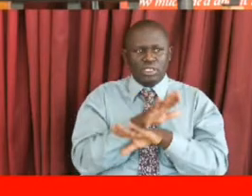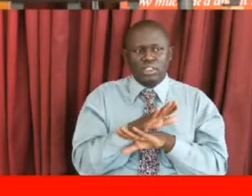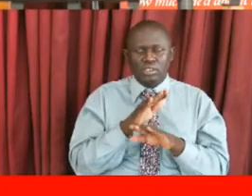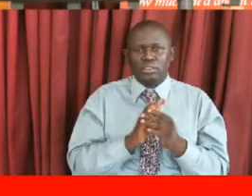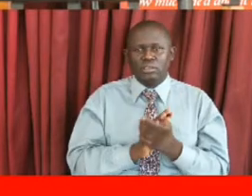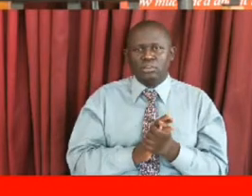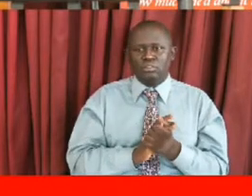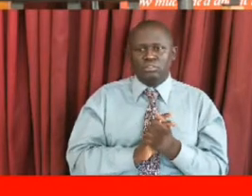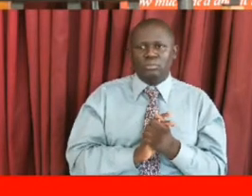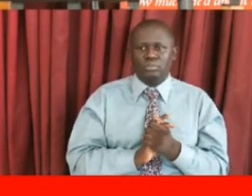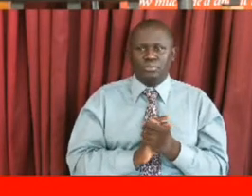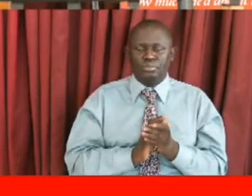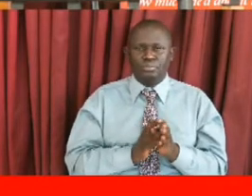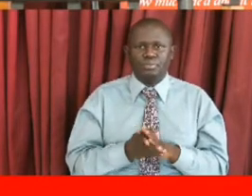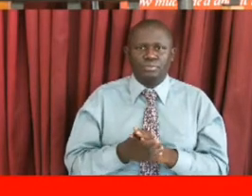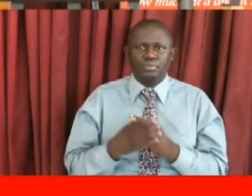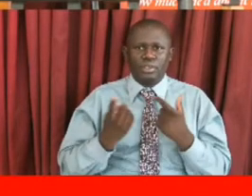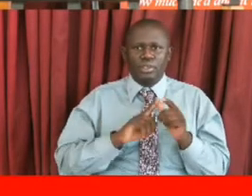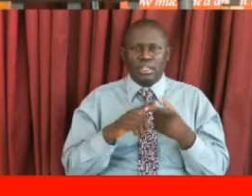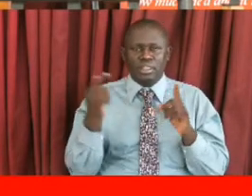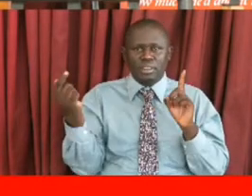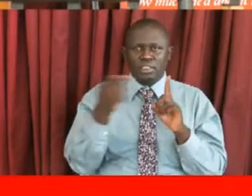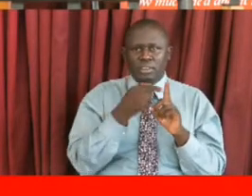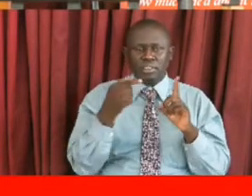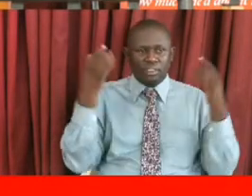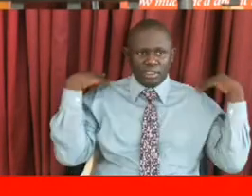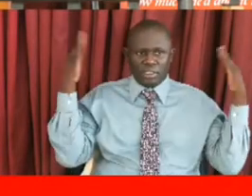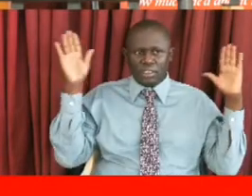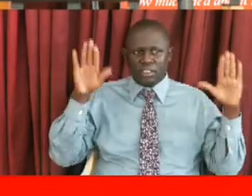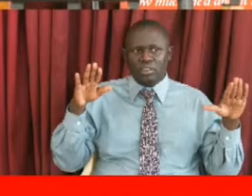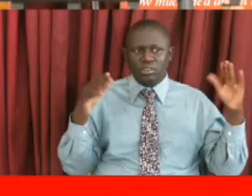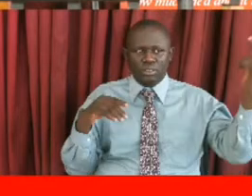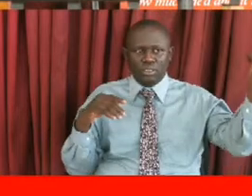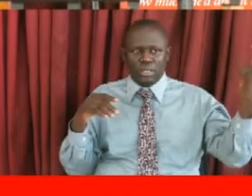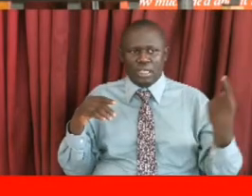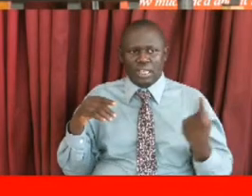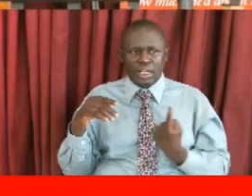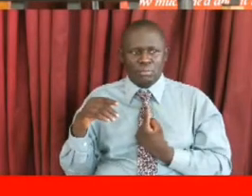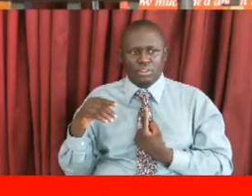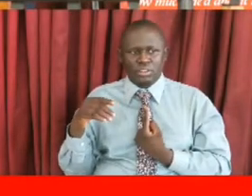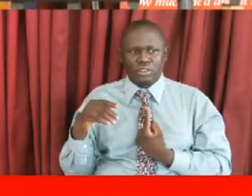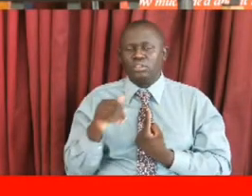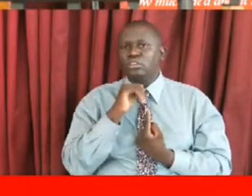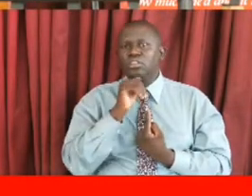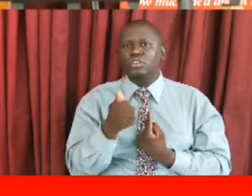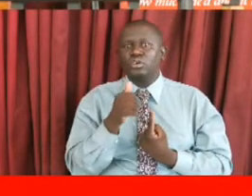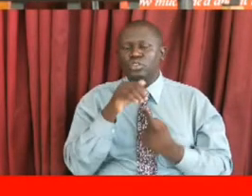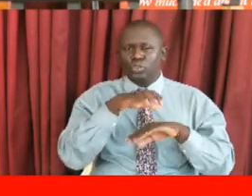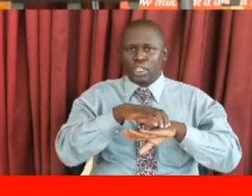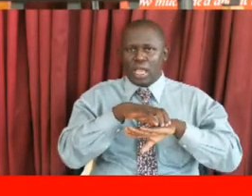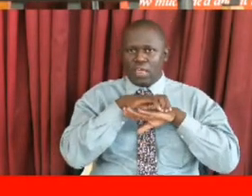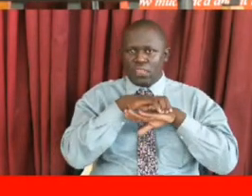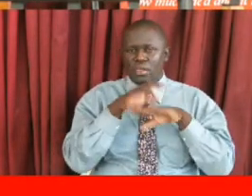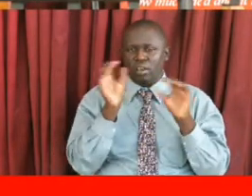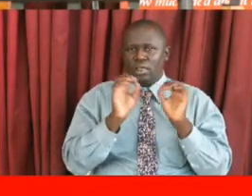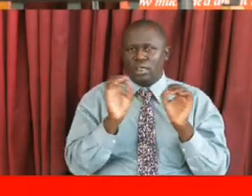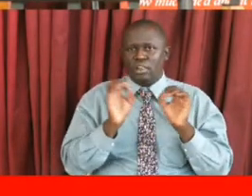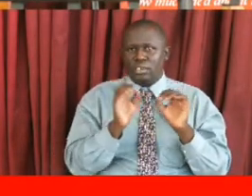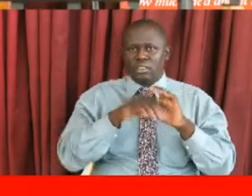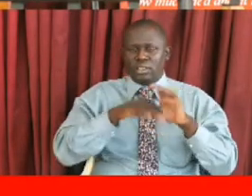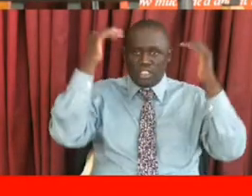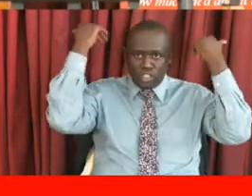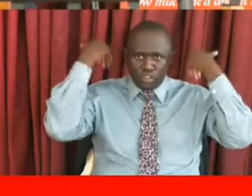everything and then this Angel comes not to the Earth in